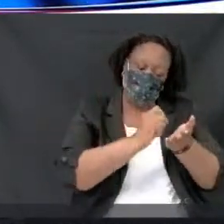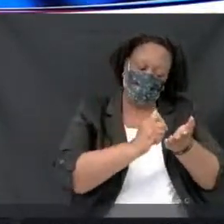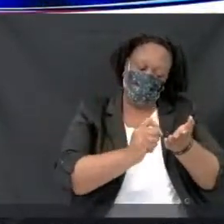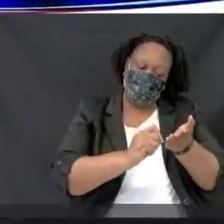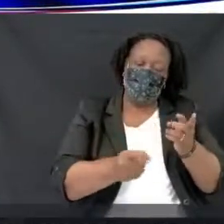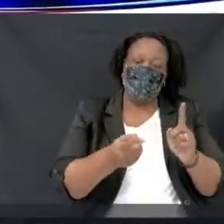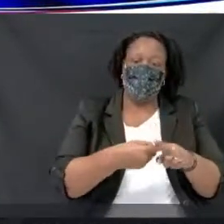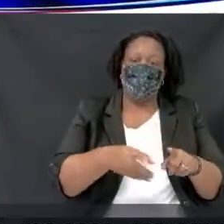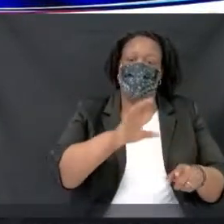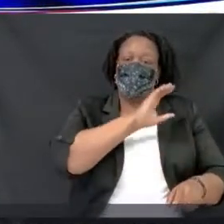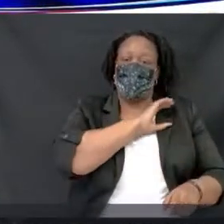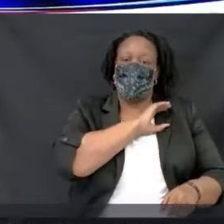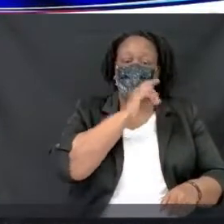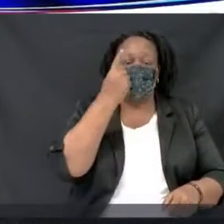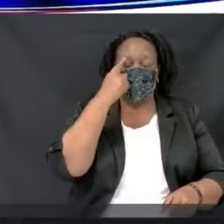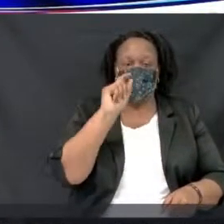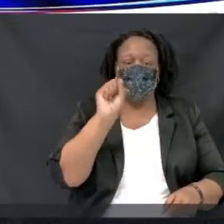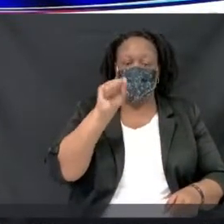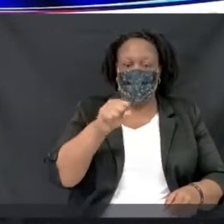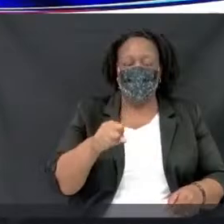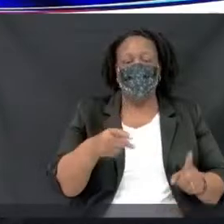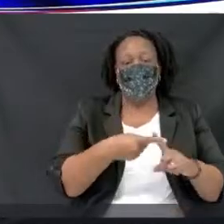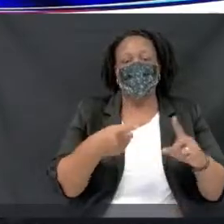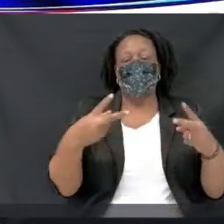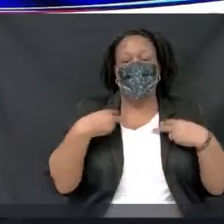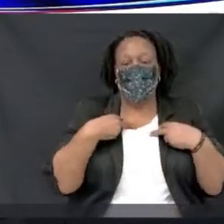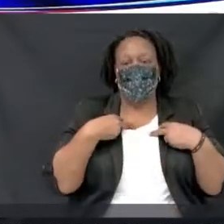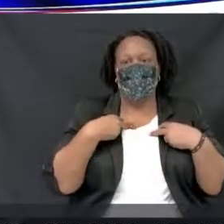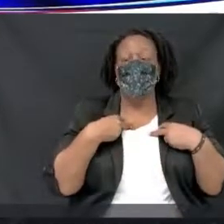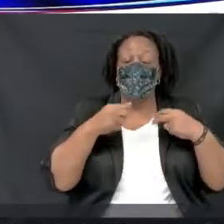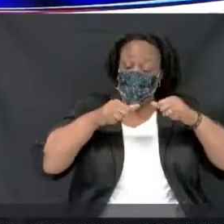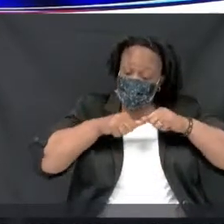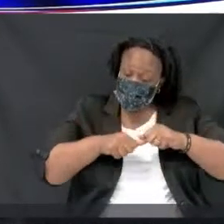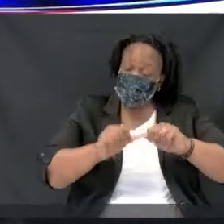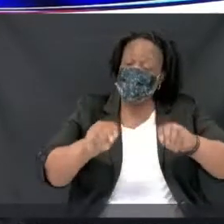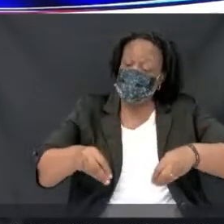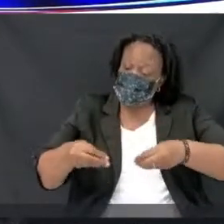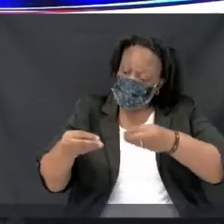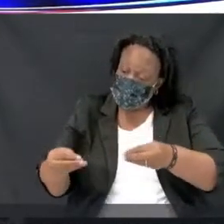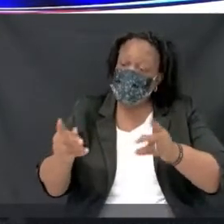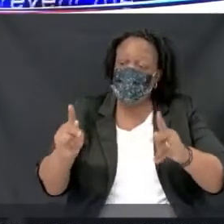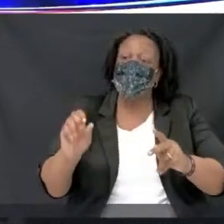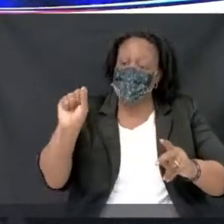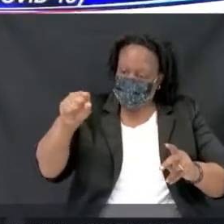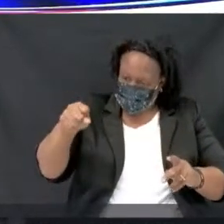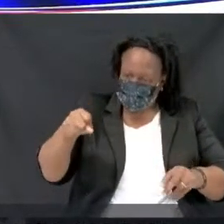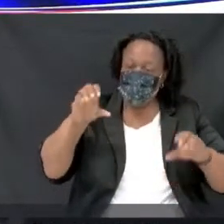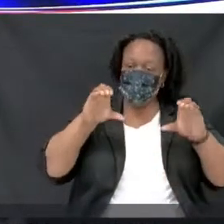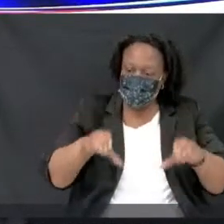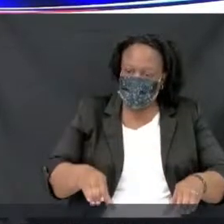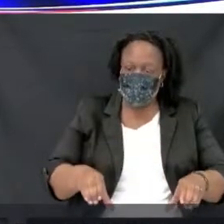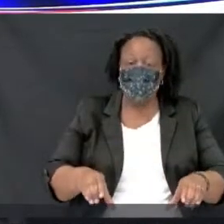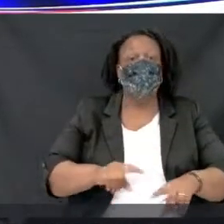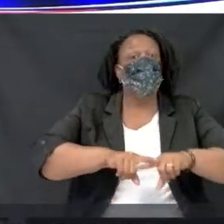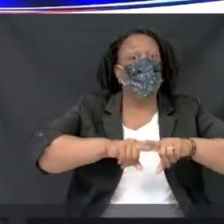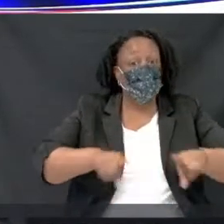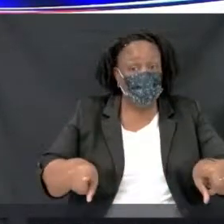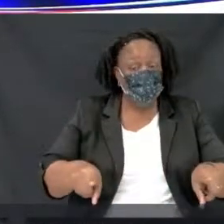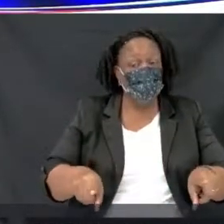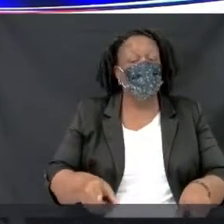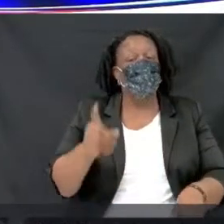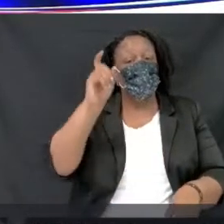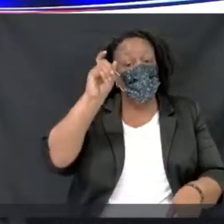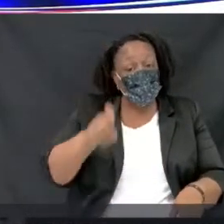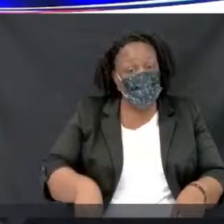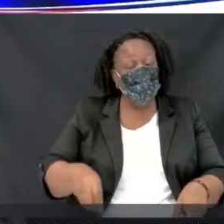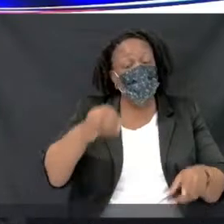of Police. We continue to grant permission, however, to these activities, but you are expected to adhere